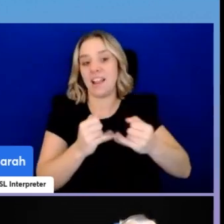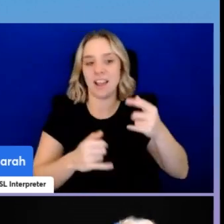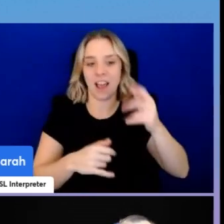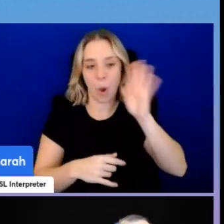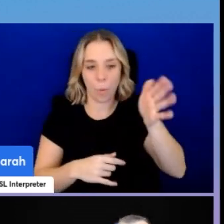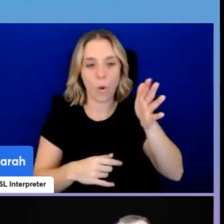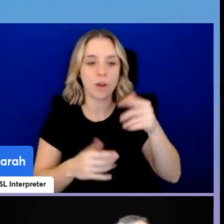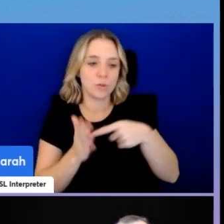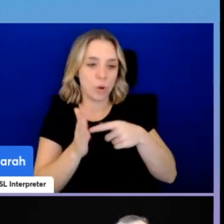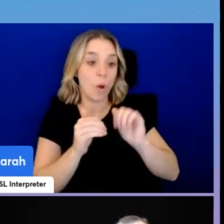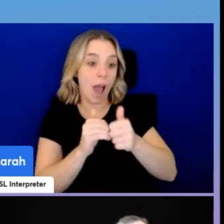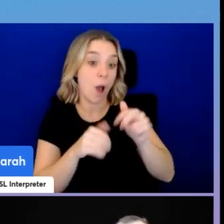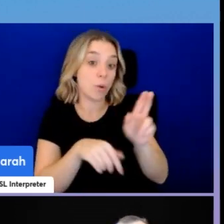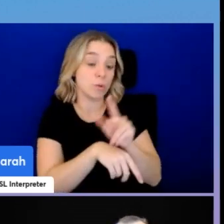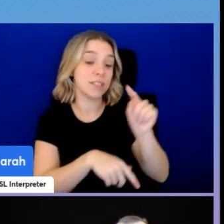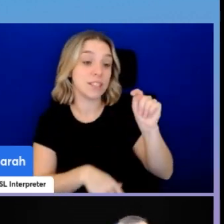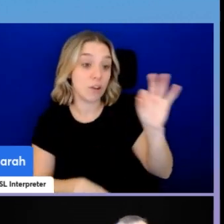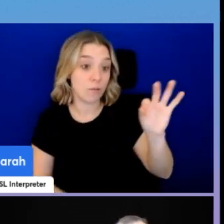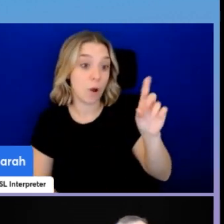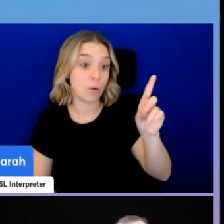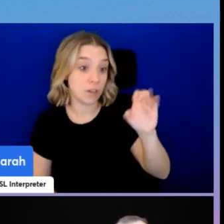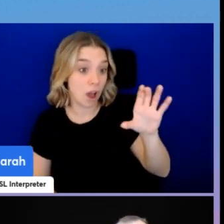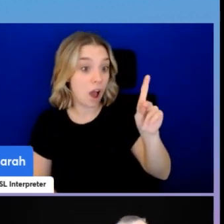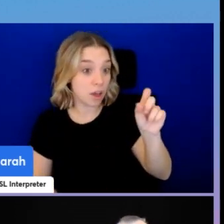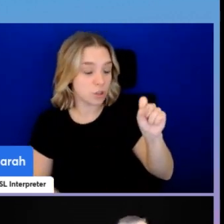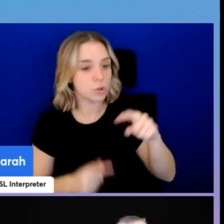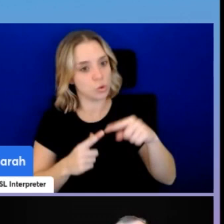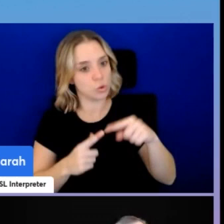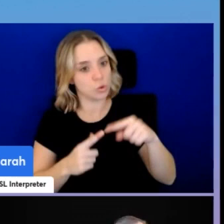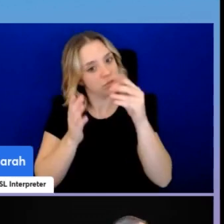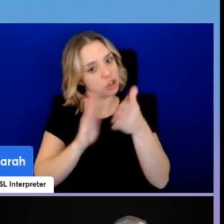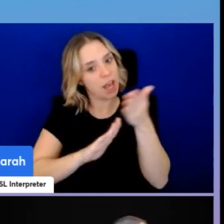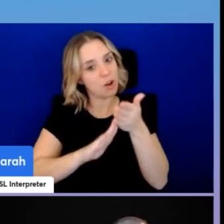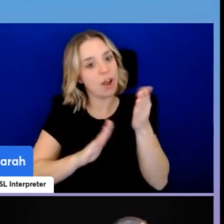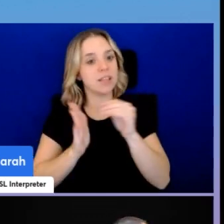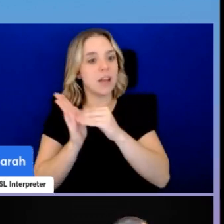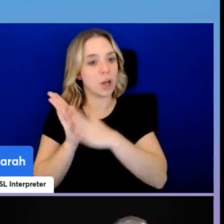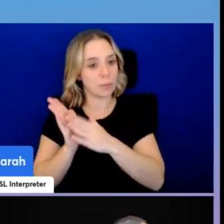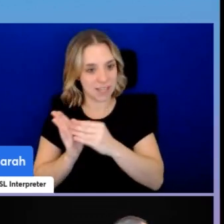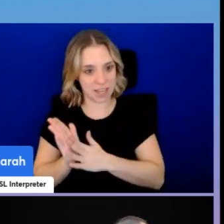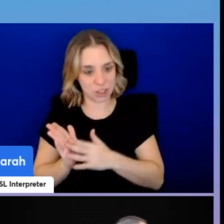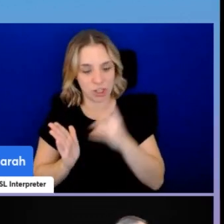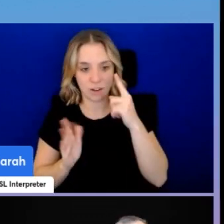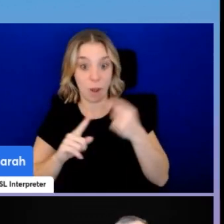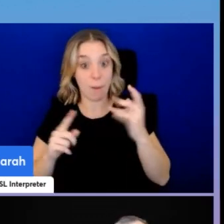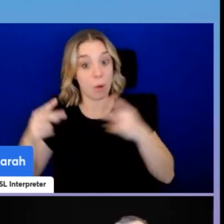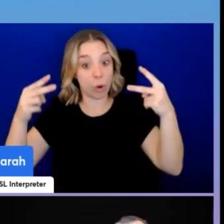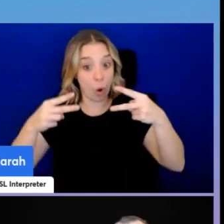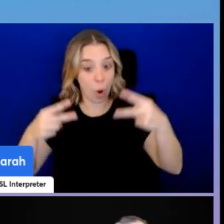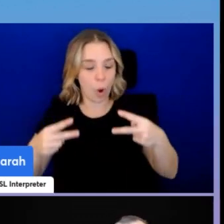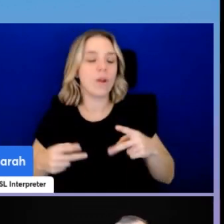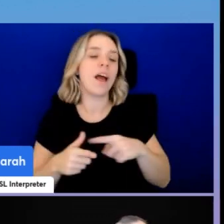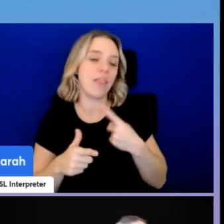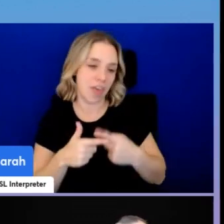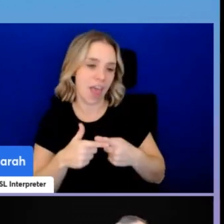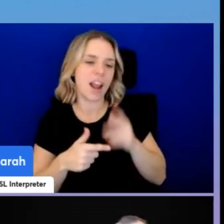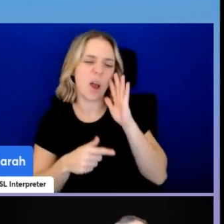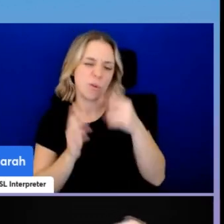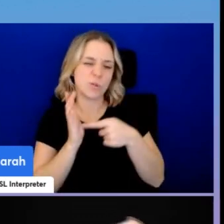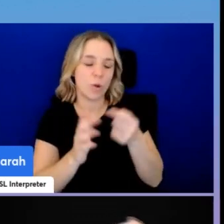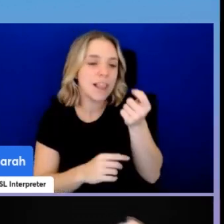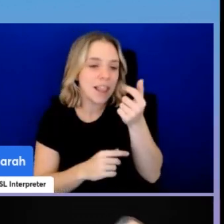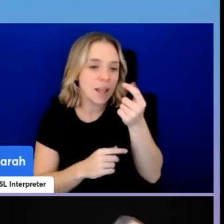I use Terraform docs to generate documentation from our Terraform code. And then I'll show you a little bit